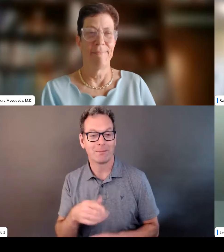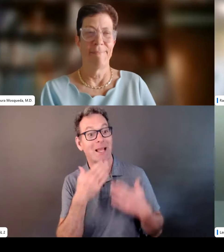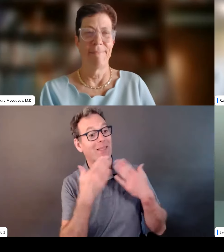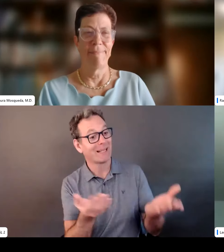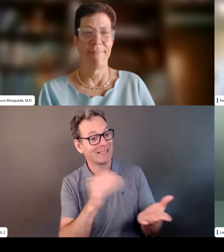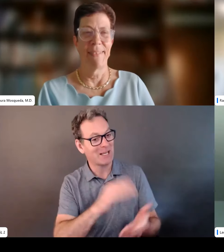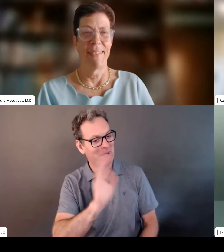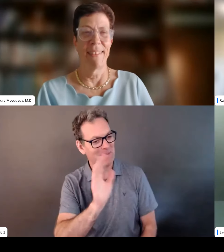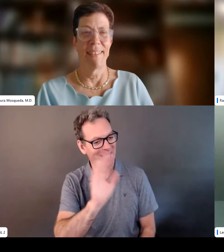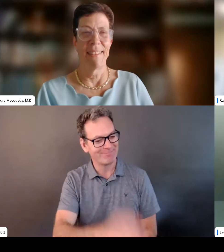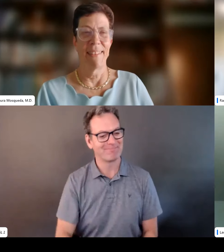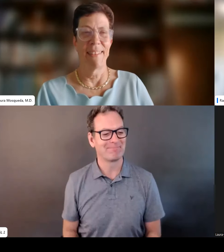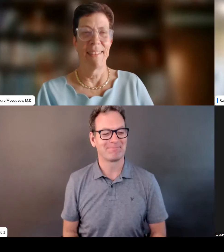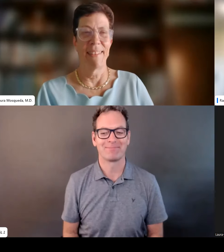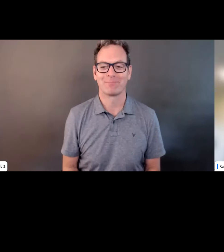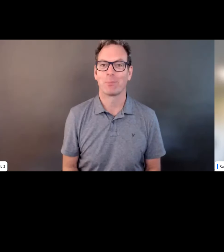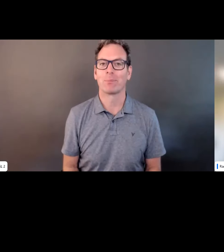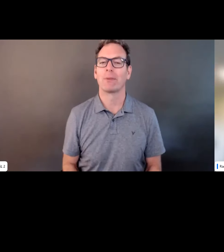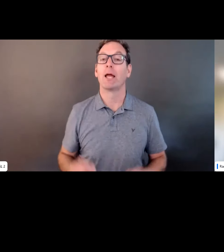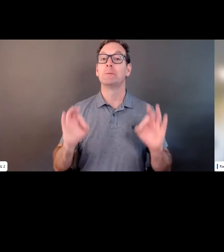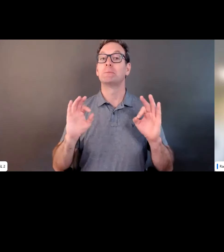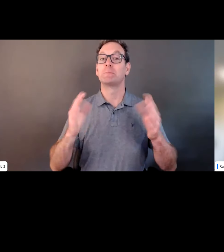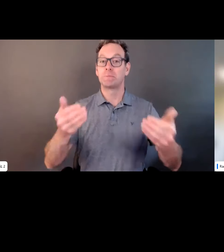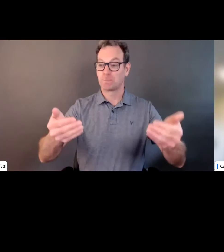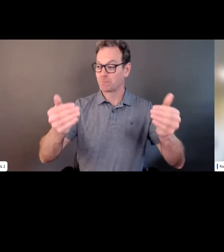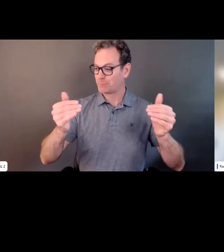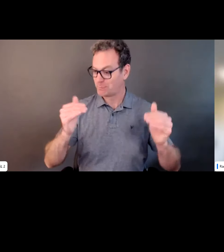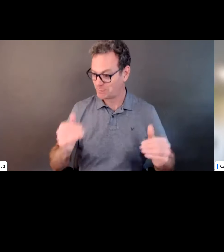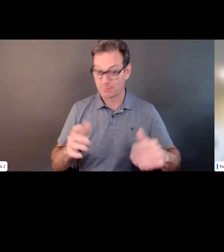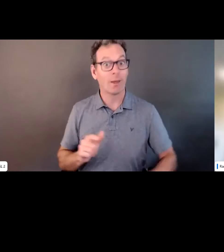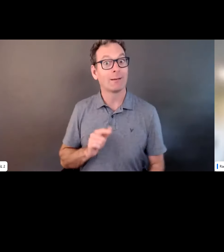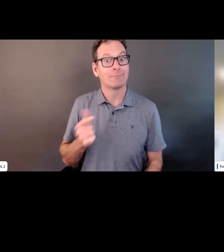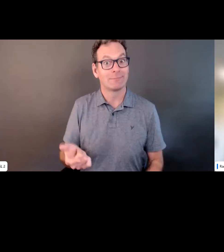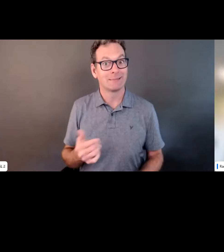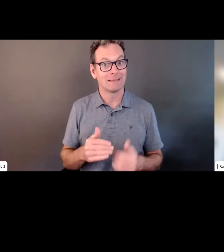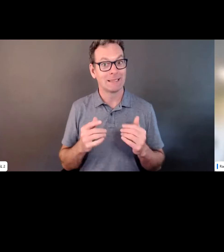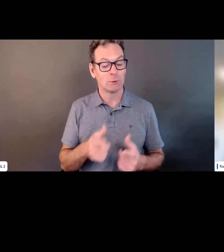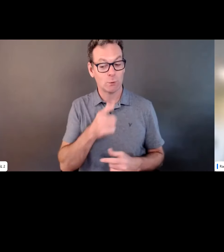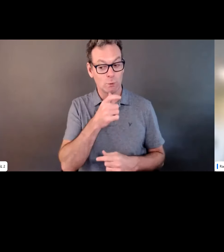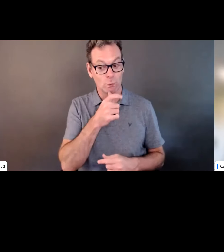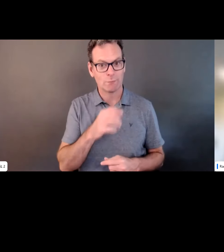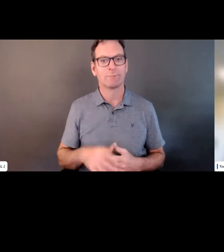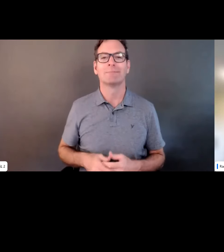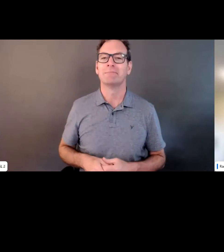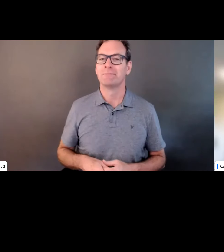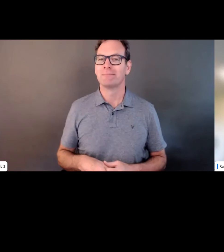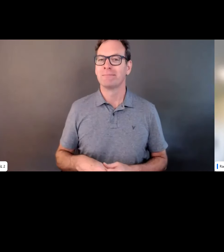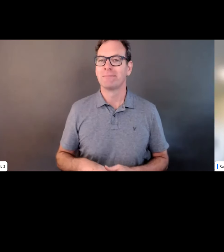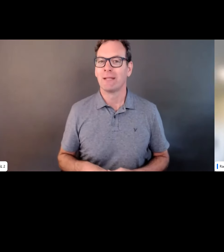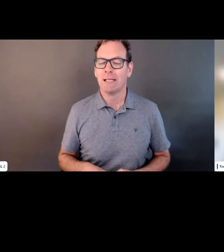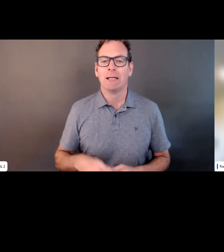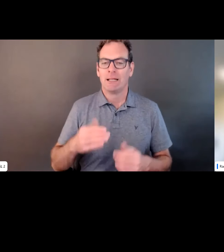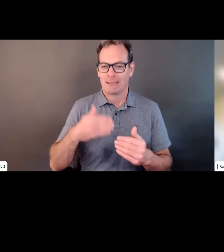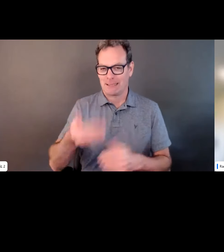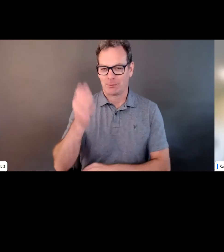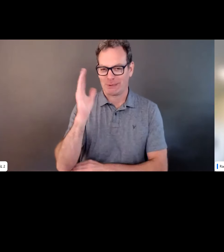Bye-bye. So now I want to turn it over to our next key speaker, and we have Denise Koster,